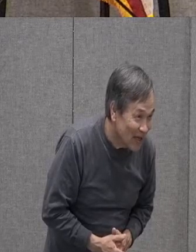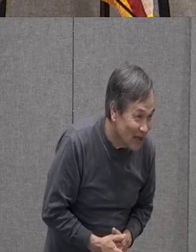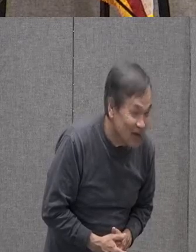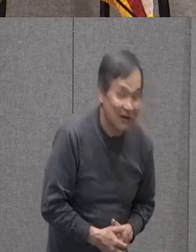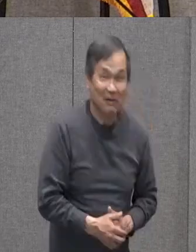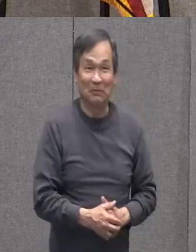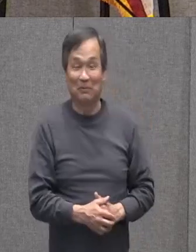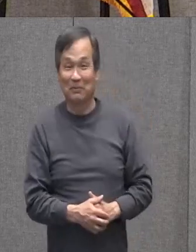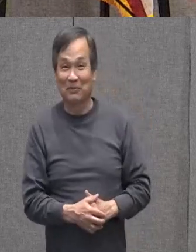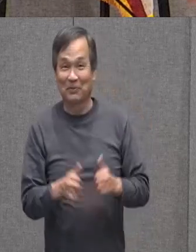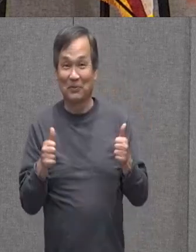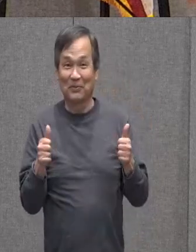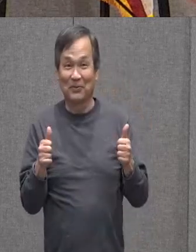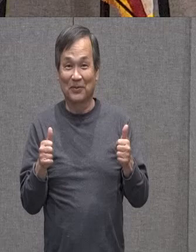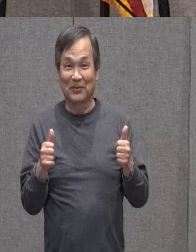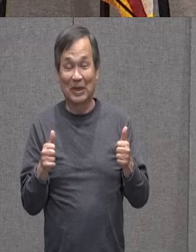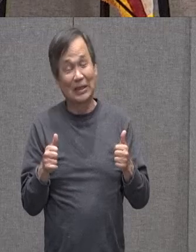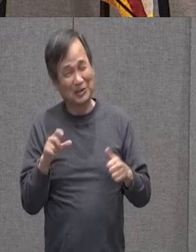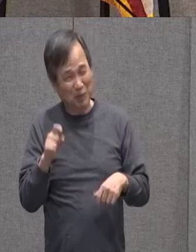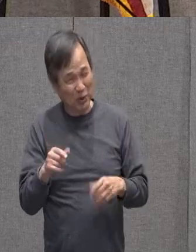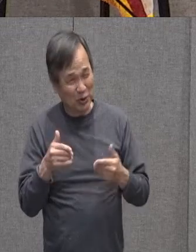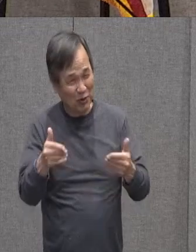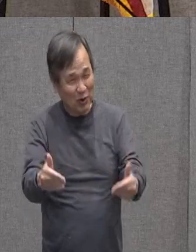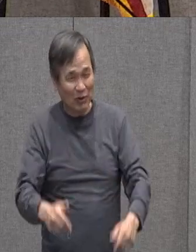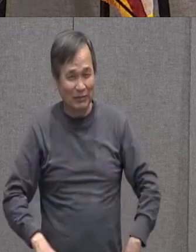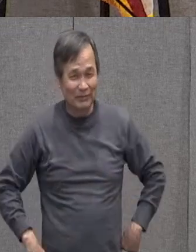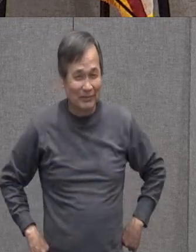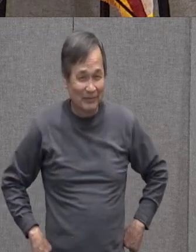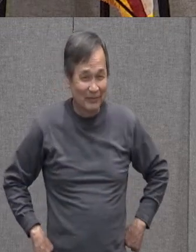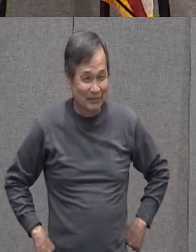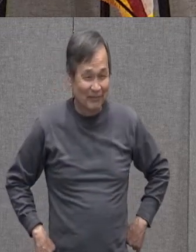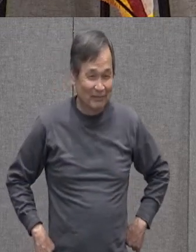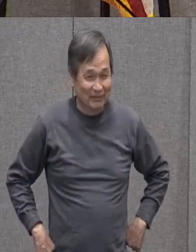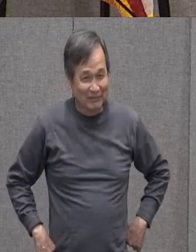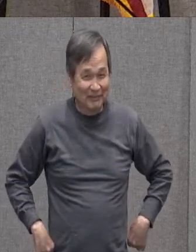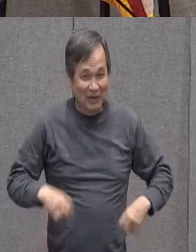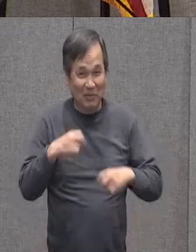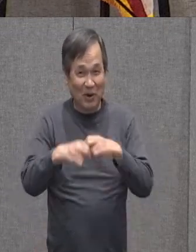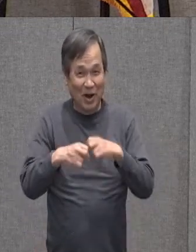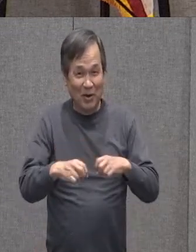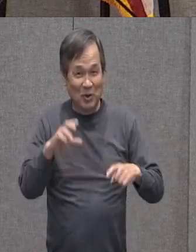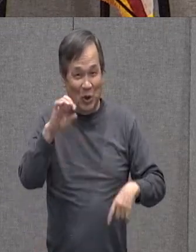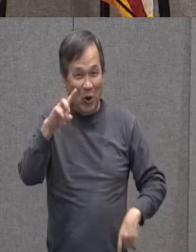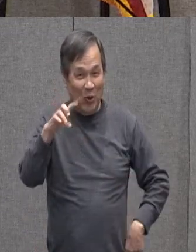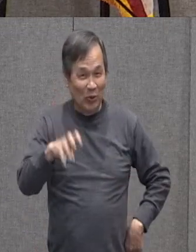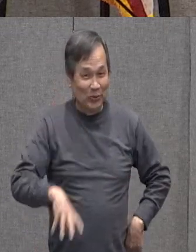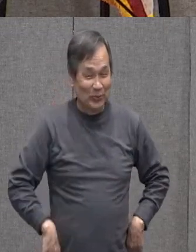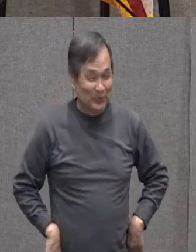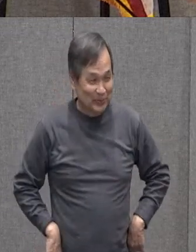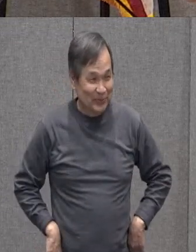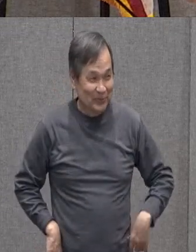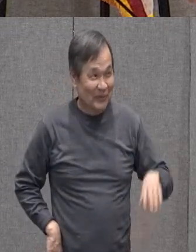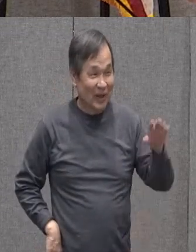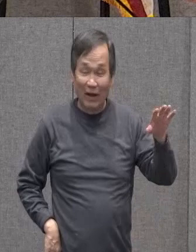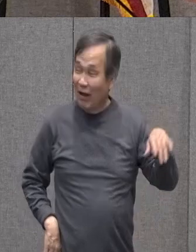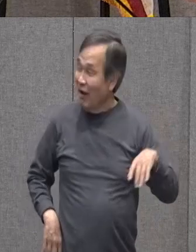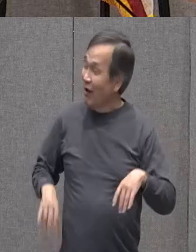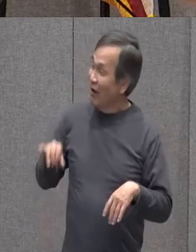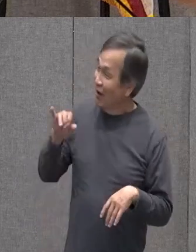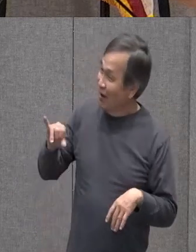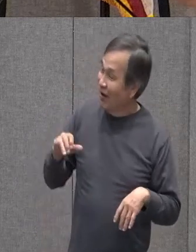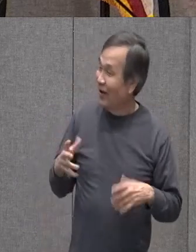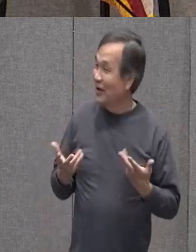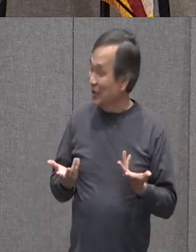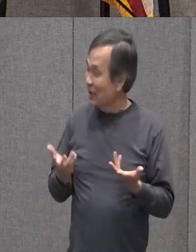So it's going, and it's supposed to go forward here, but I think there might be a problem with the coding. That's okay, and guess what, friends? That's how